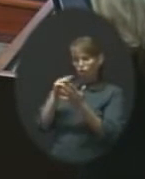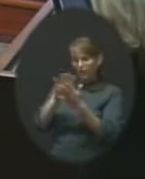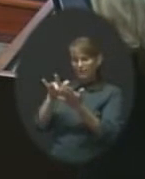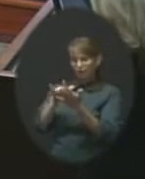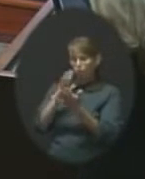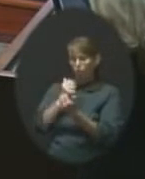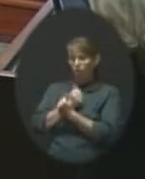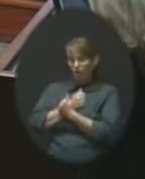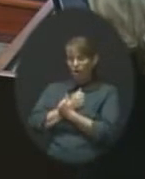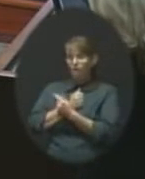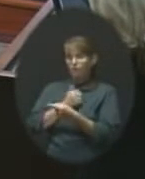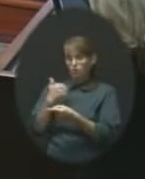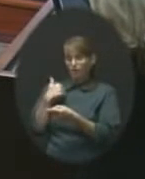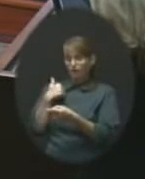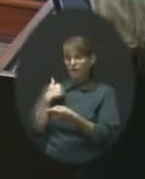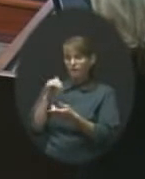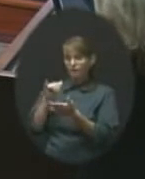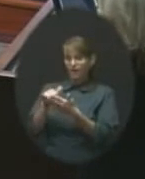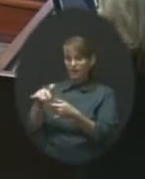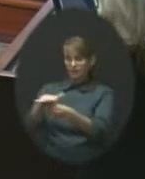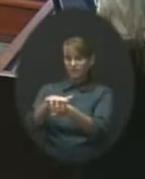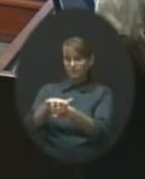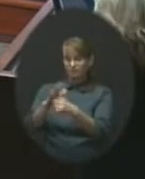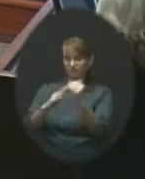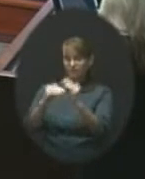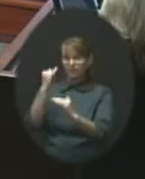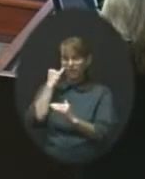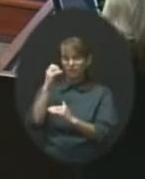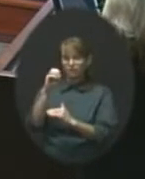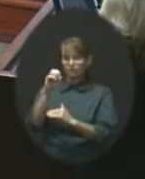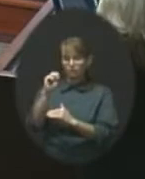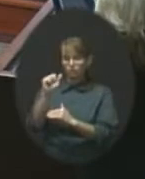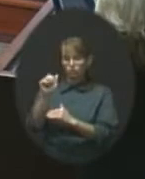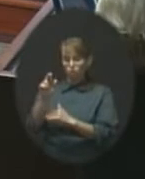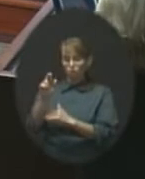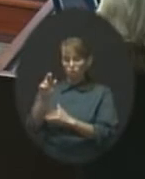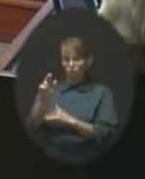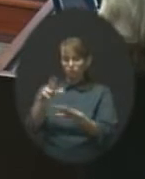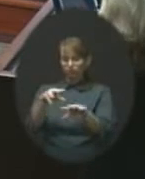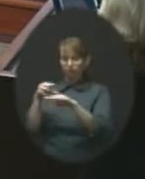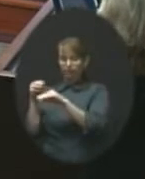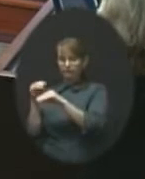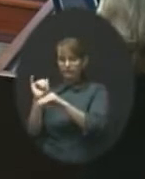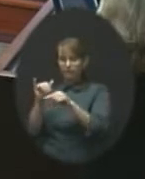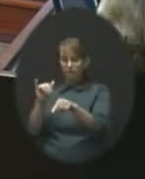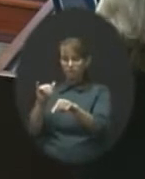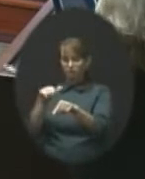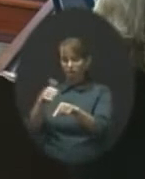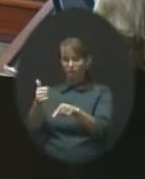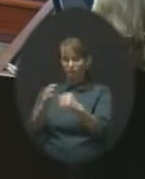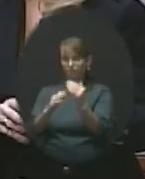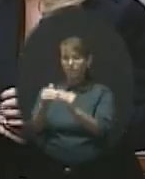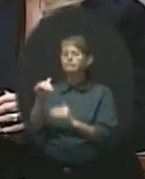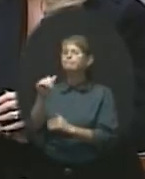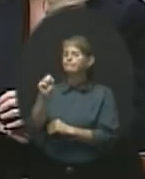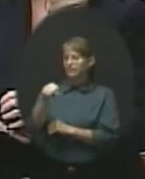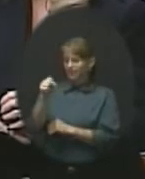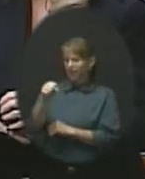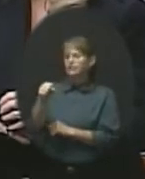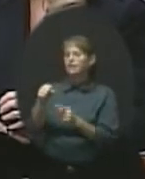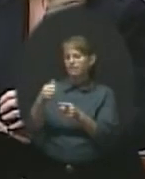space if SOAR vacates the building? That would be correct. Oh, that's what I thought. Okay. They have a need.